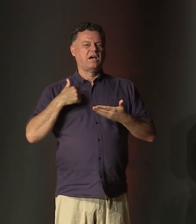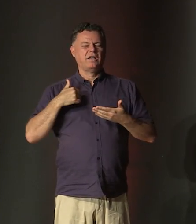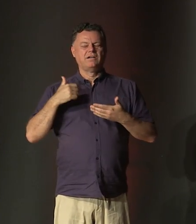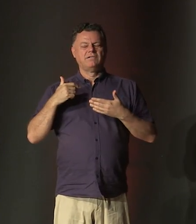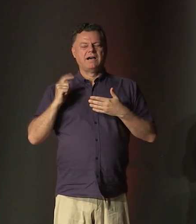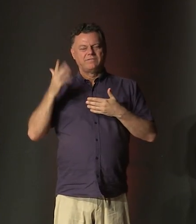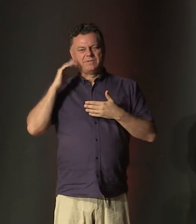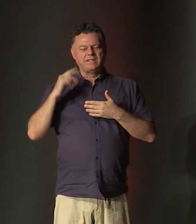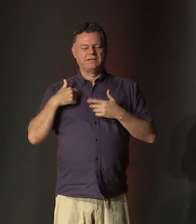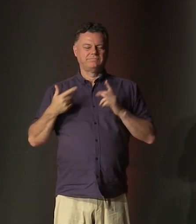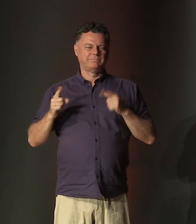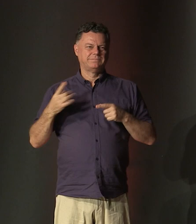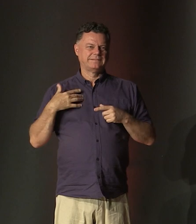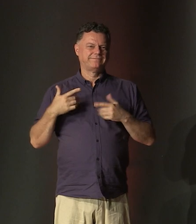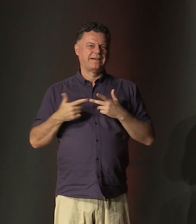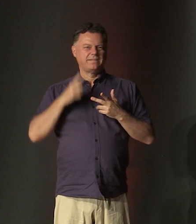compassion.